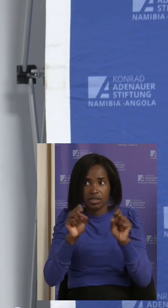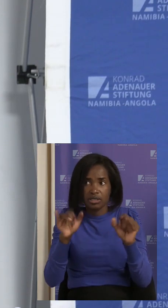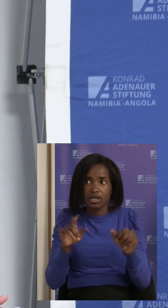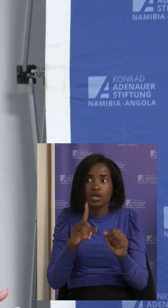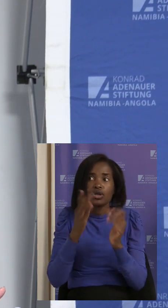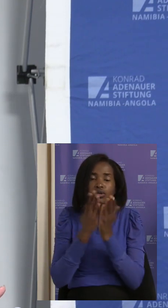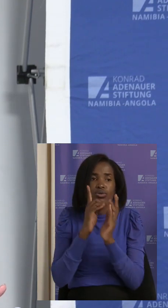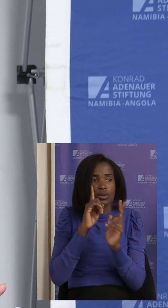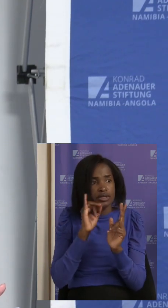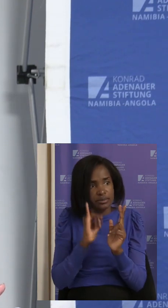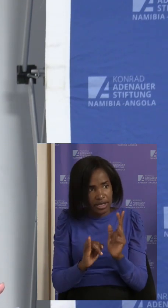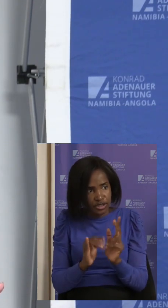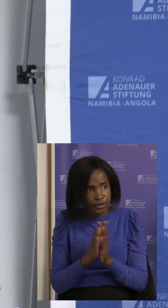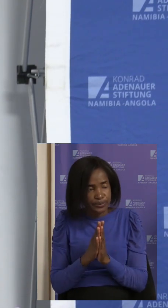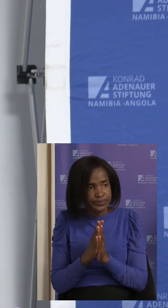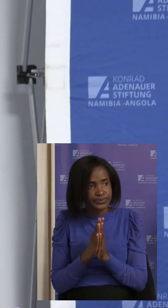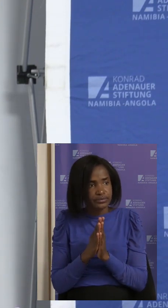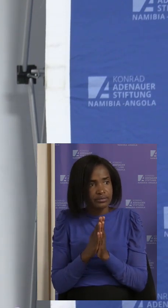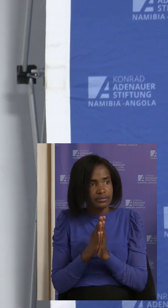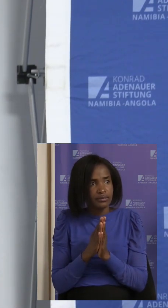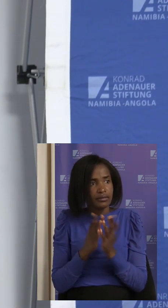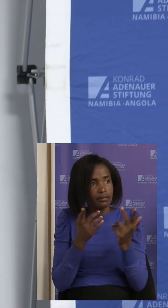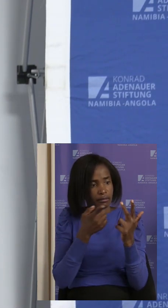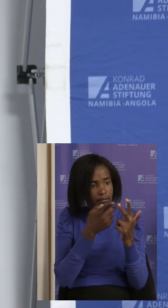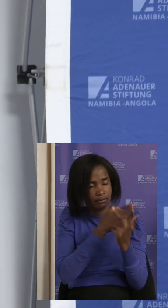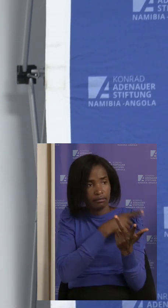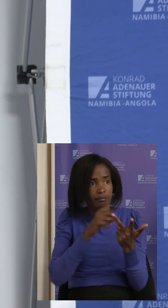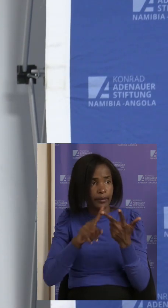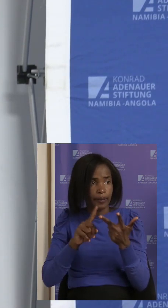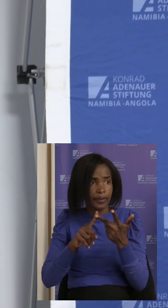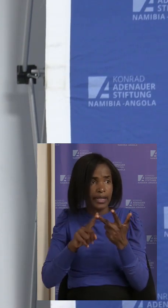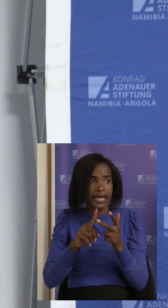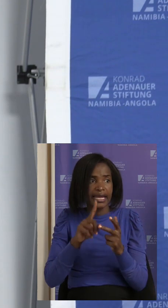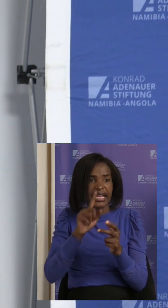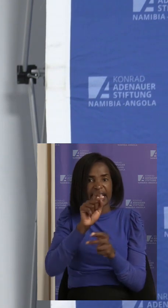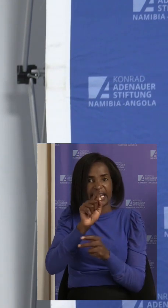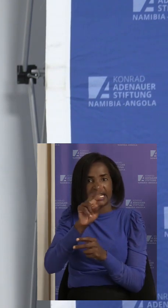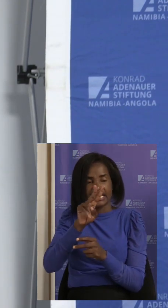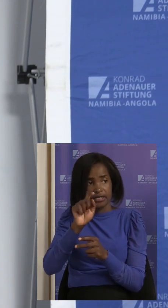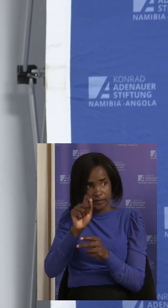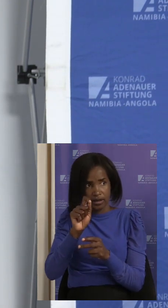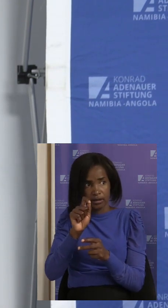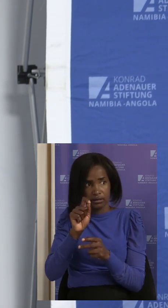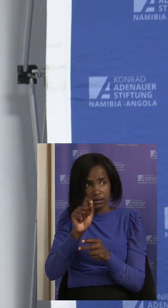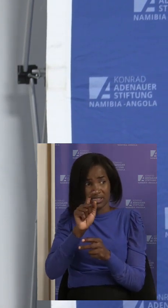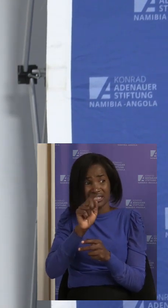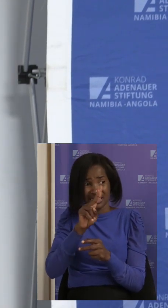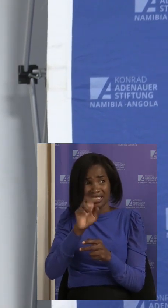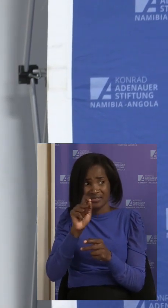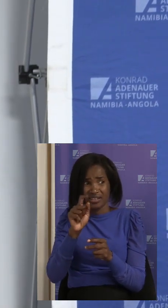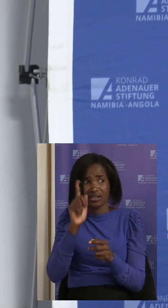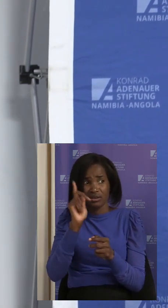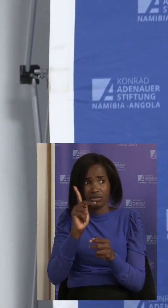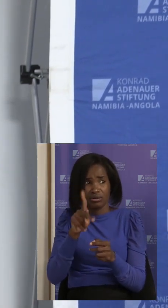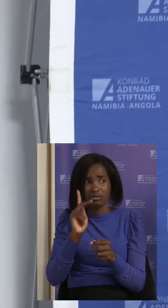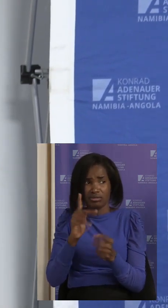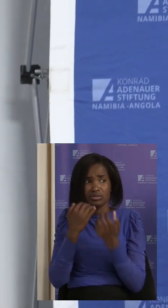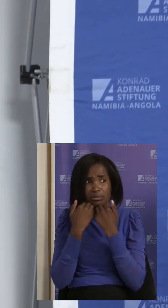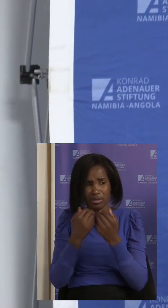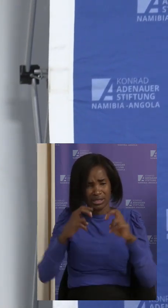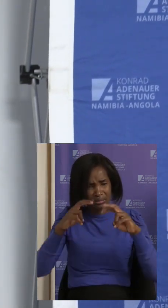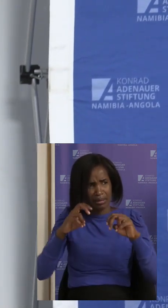inspection, just to mention. And moving forward, also TWET is another aspect to look at closer and